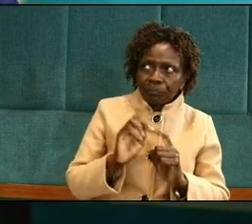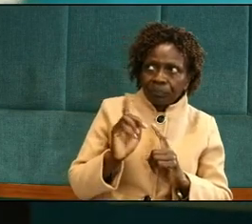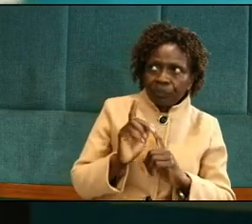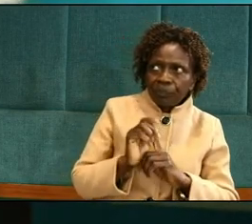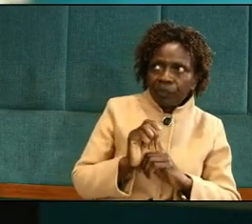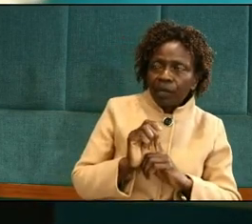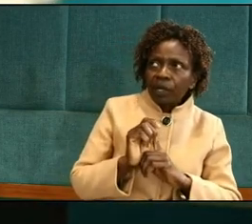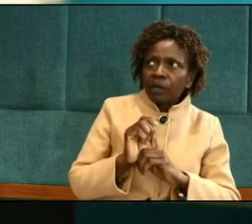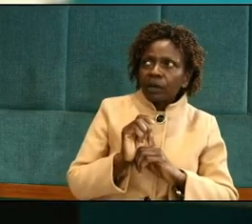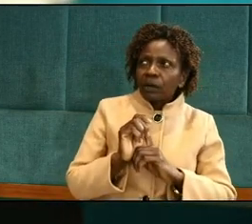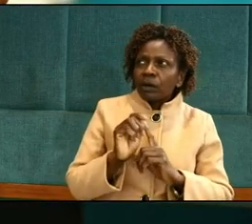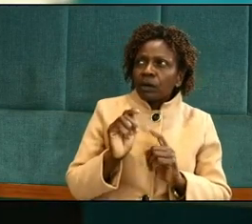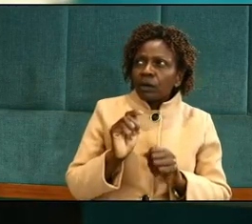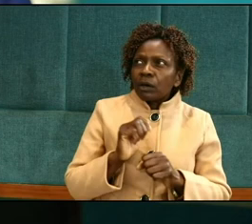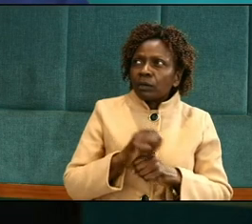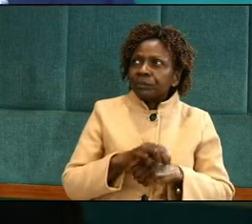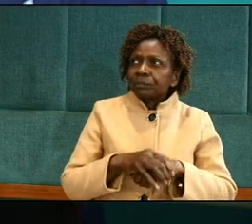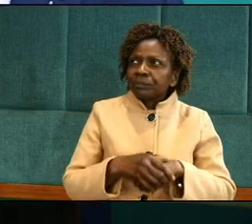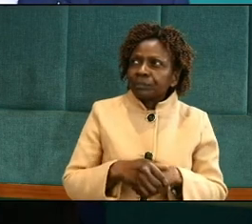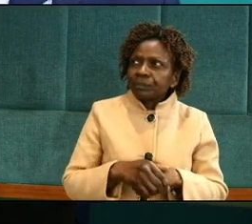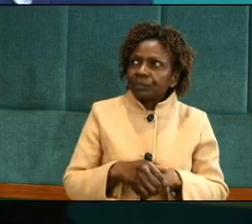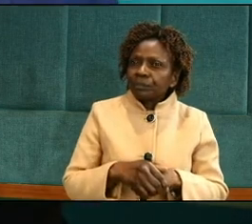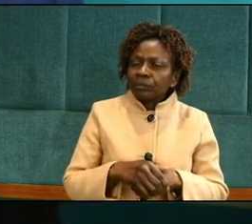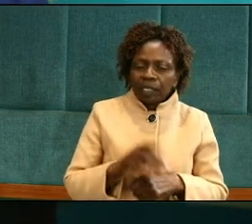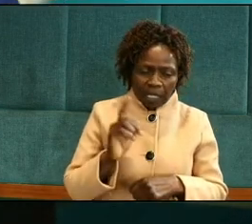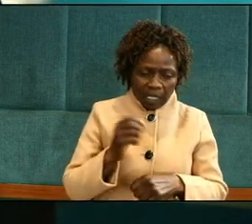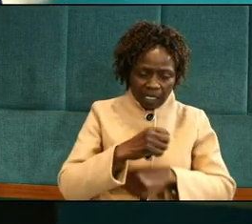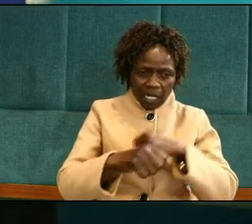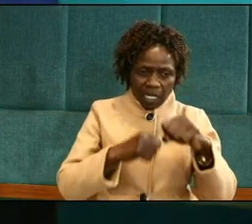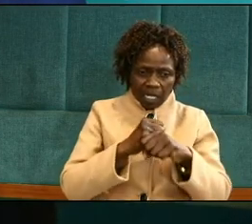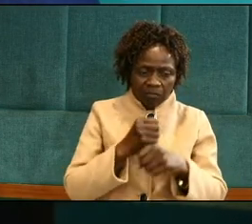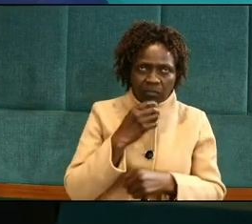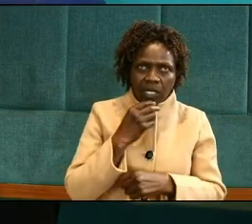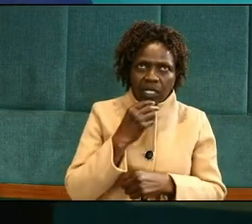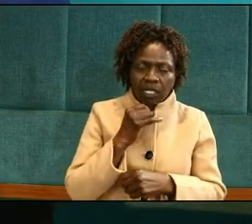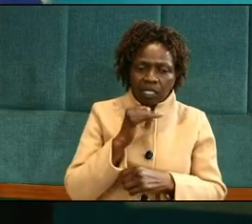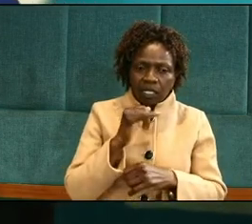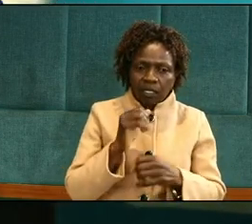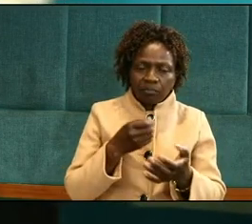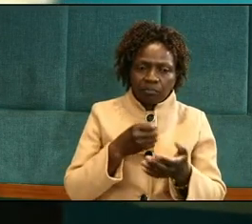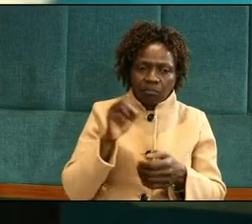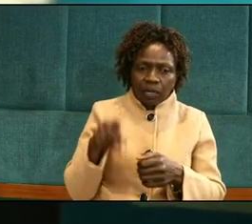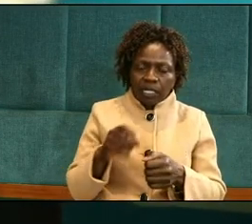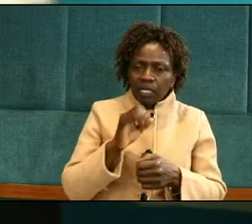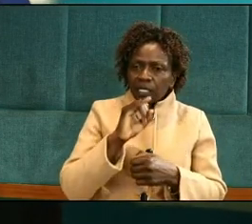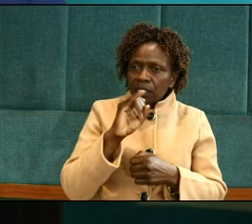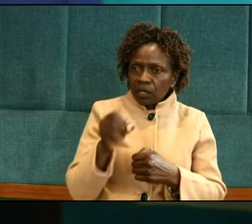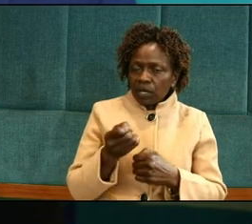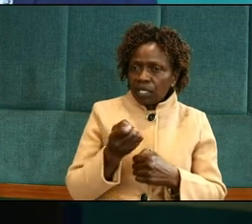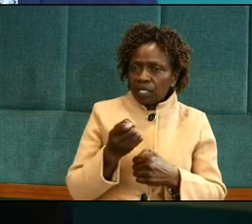earlier this year, I think about January, the Southern Zambia Union